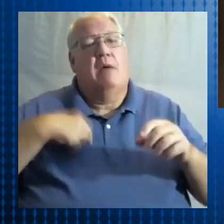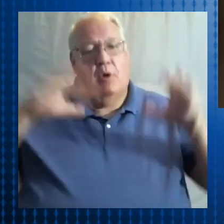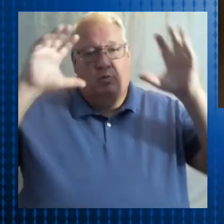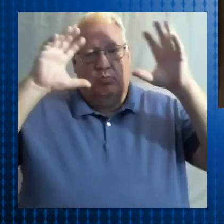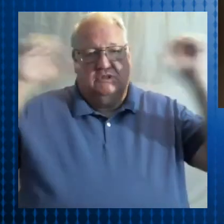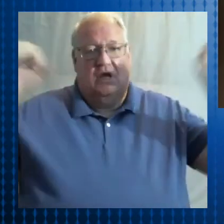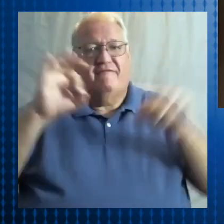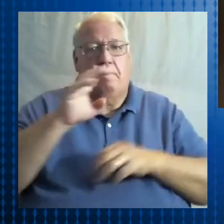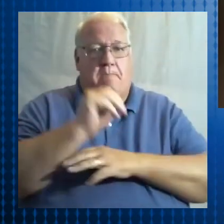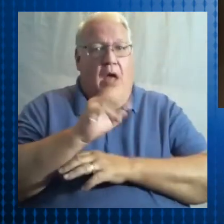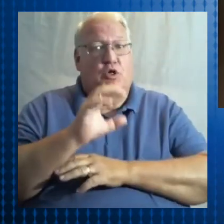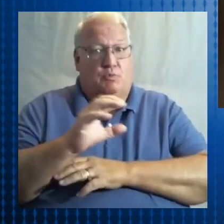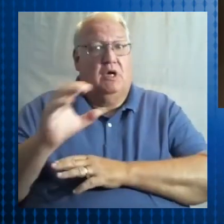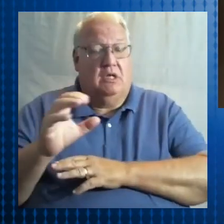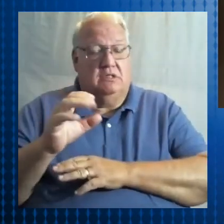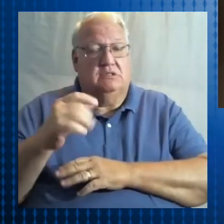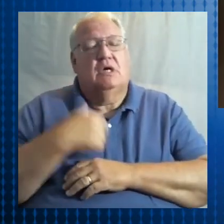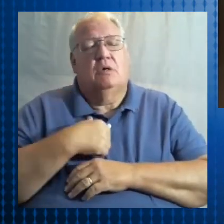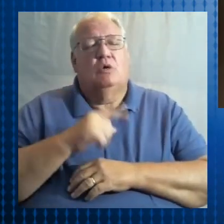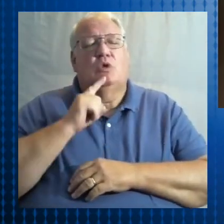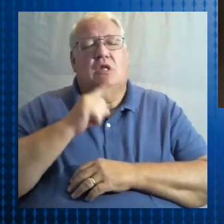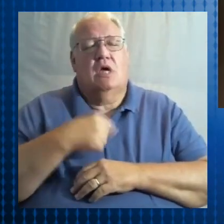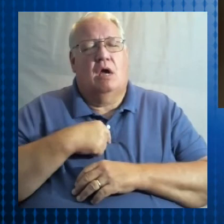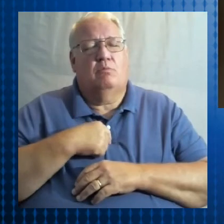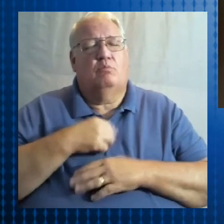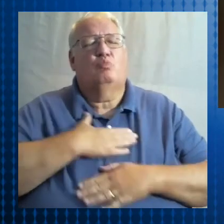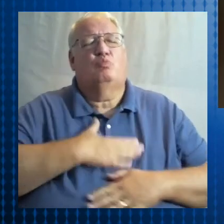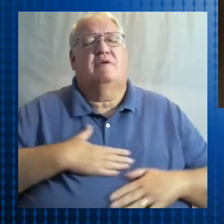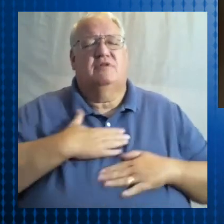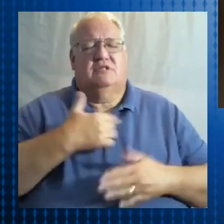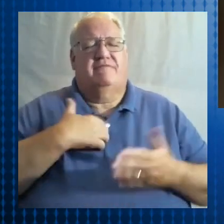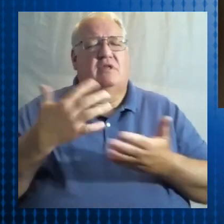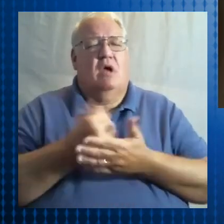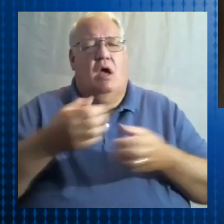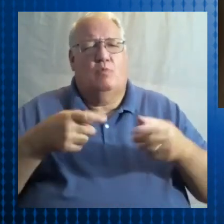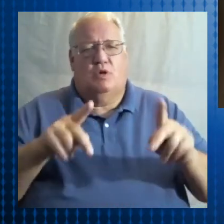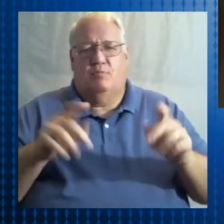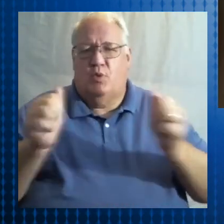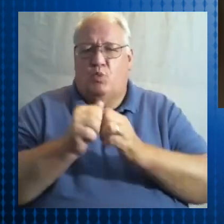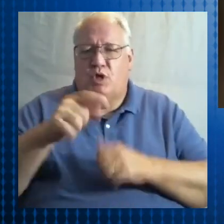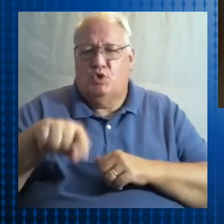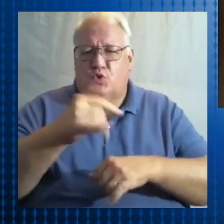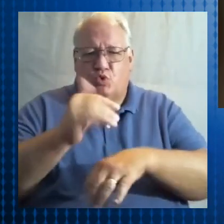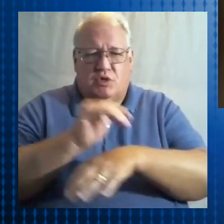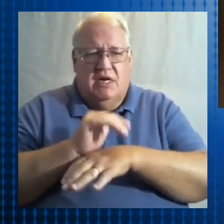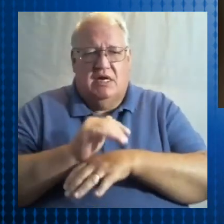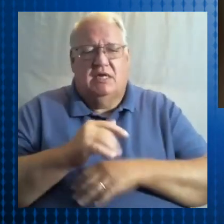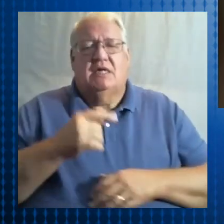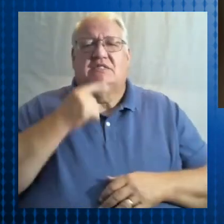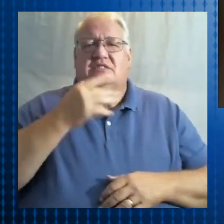Mott Community College, and I am so privileged to have the opportunity to be with you all tonight and to say my